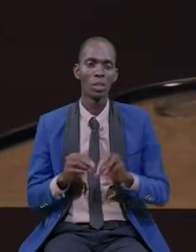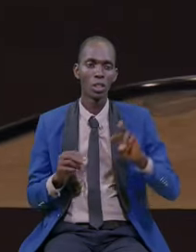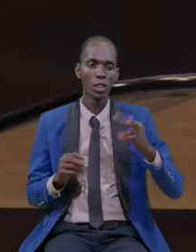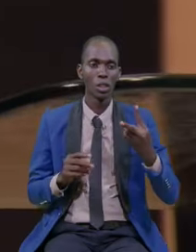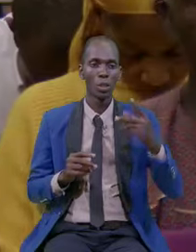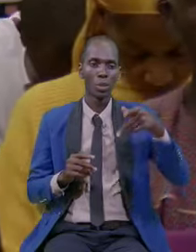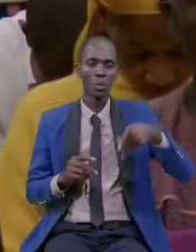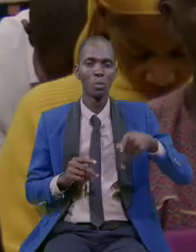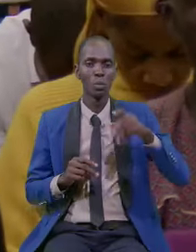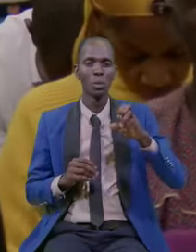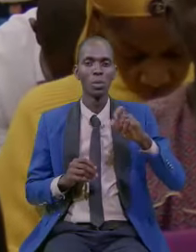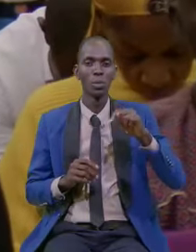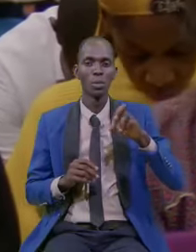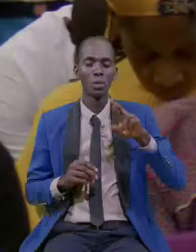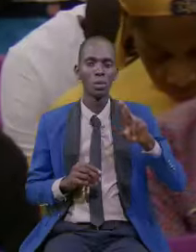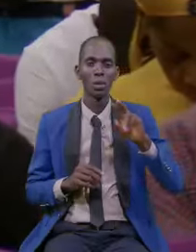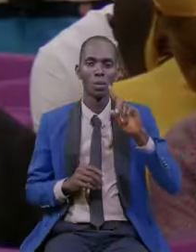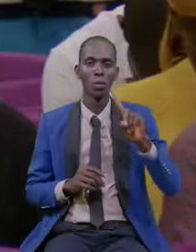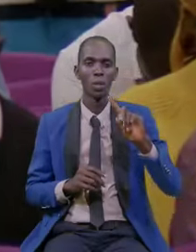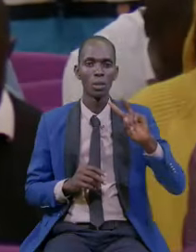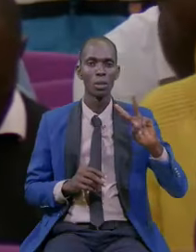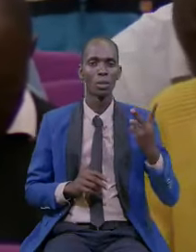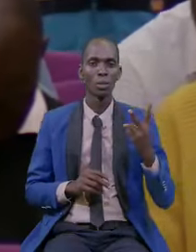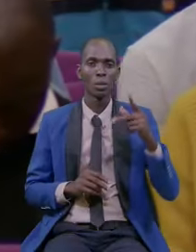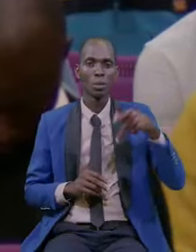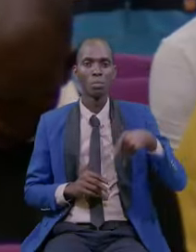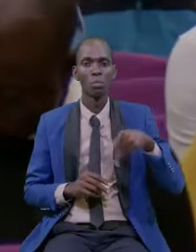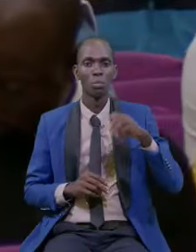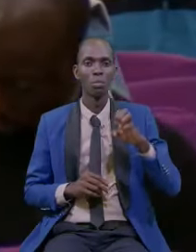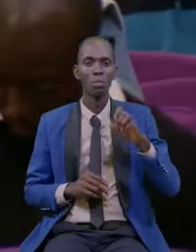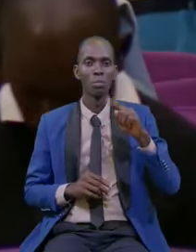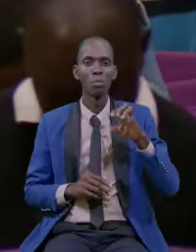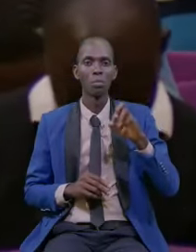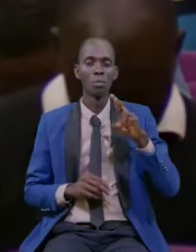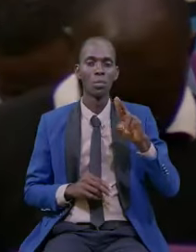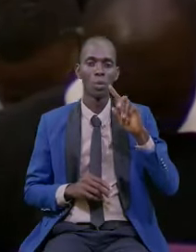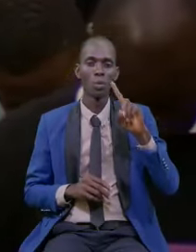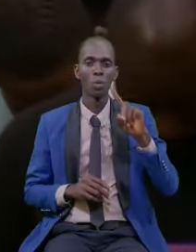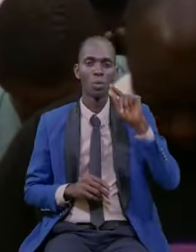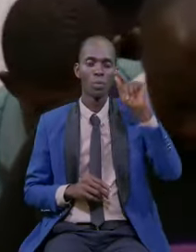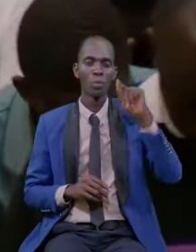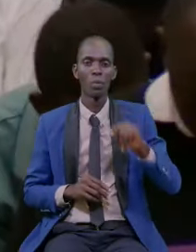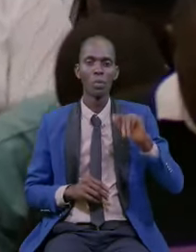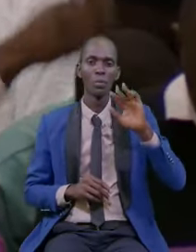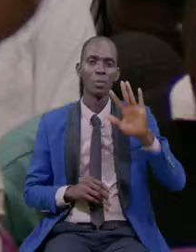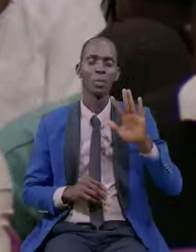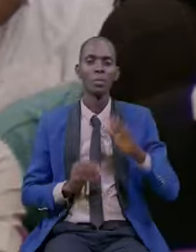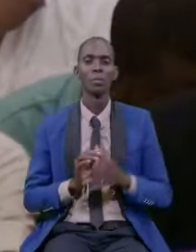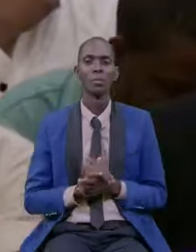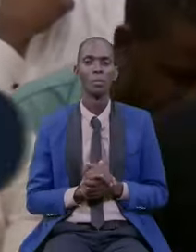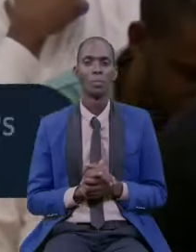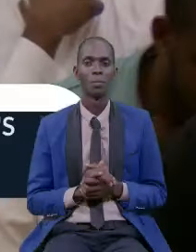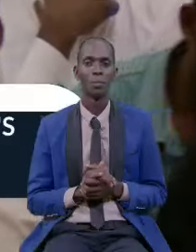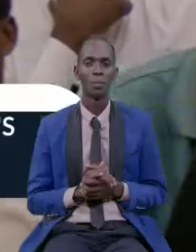1. In 2 Peter chapter 1, I'm reading from verse 5. It